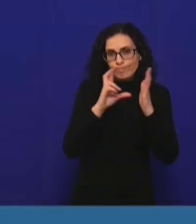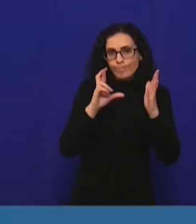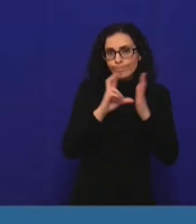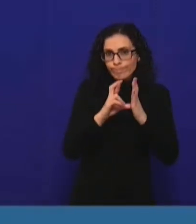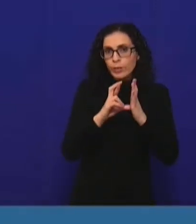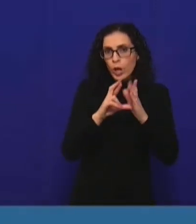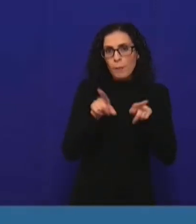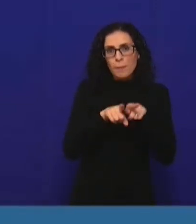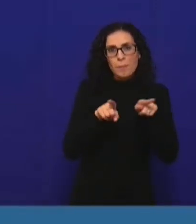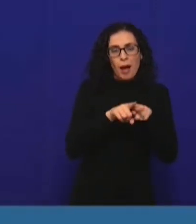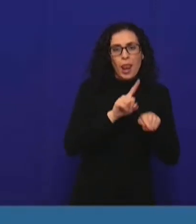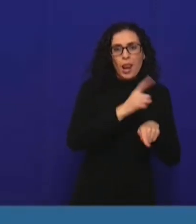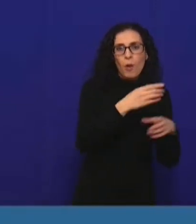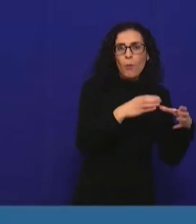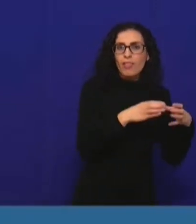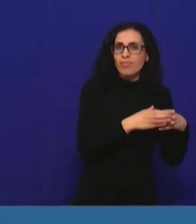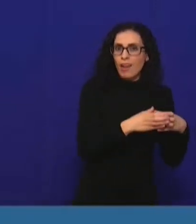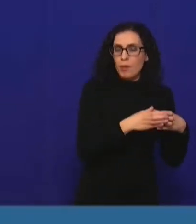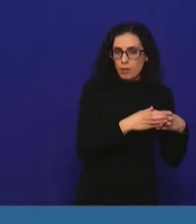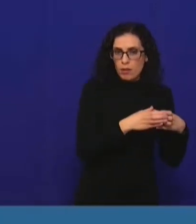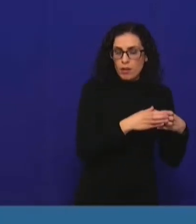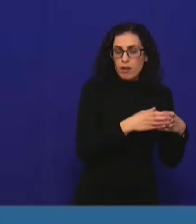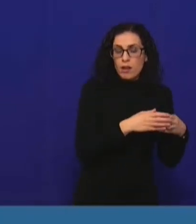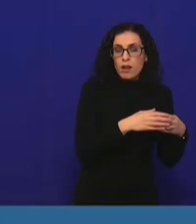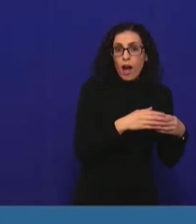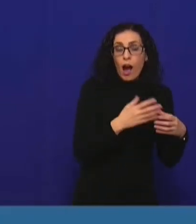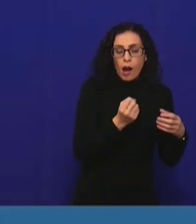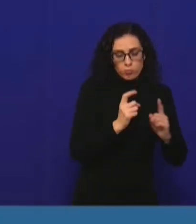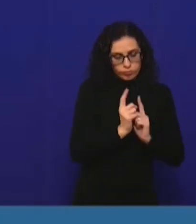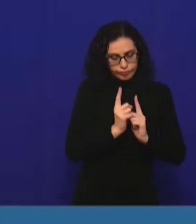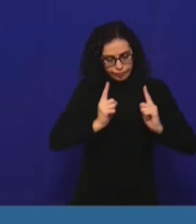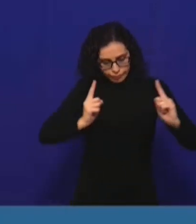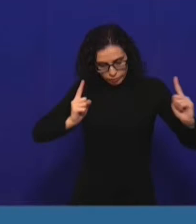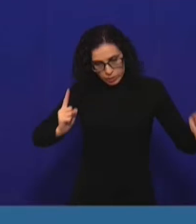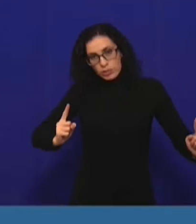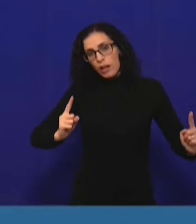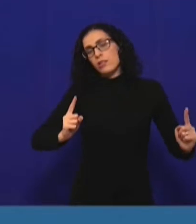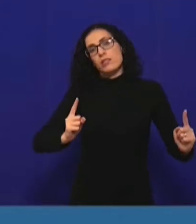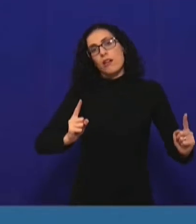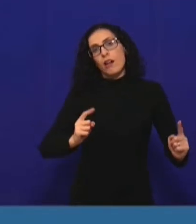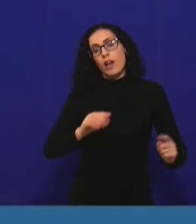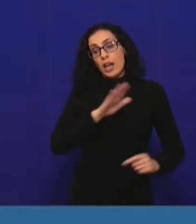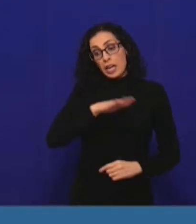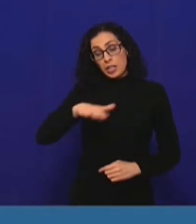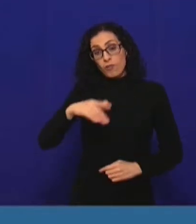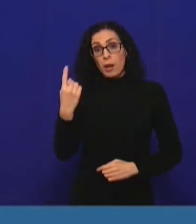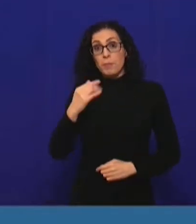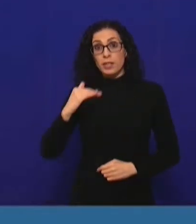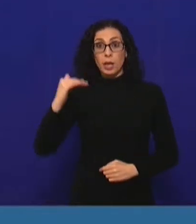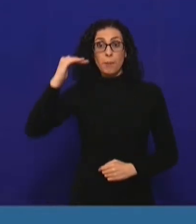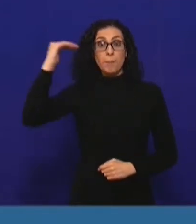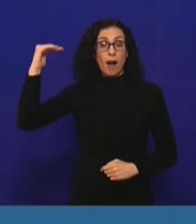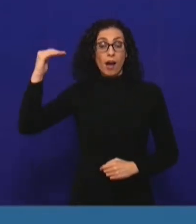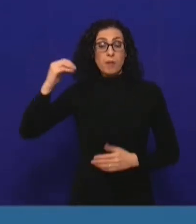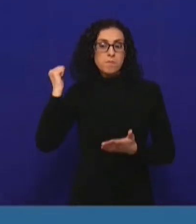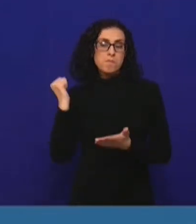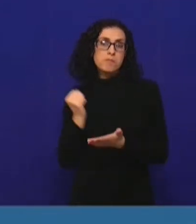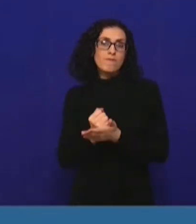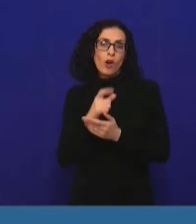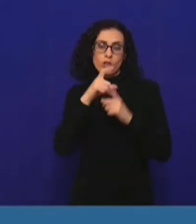kellna fl-ewwel term ukoll fejn inti għandek id-distanza li tinżamm li fit-tfal li huma ikbar jridu